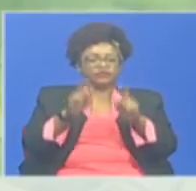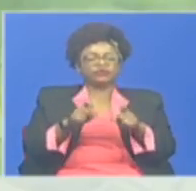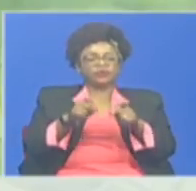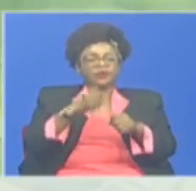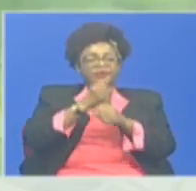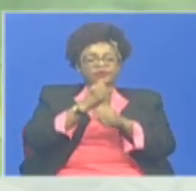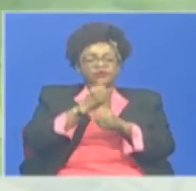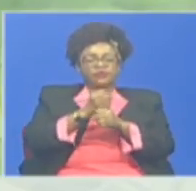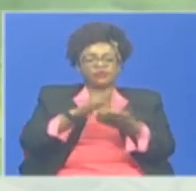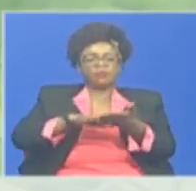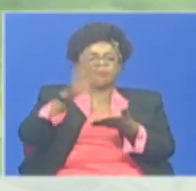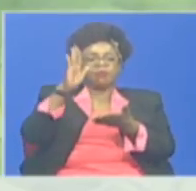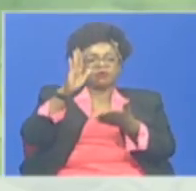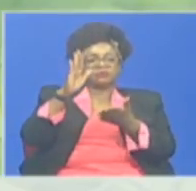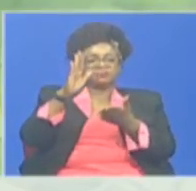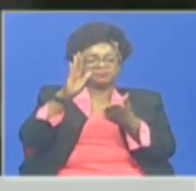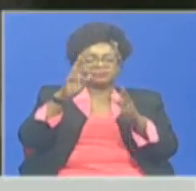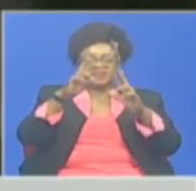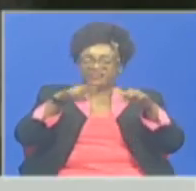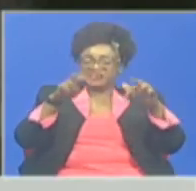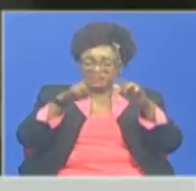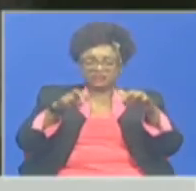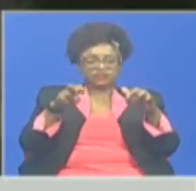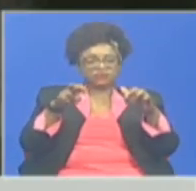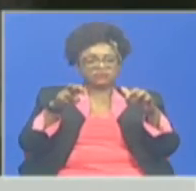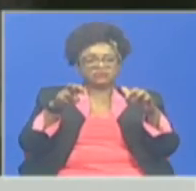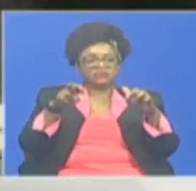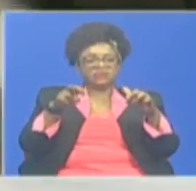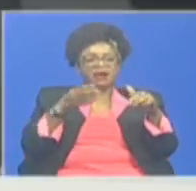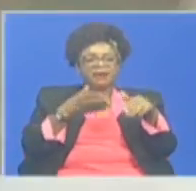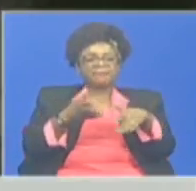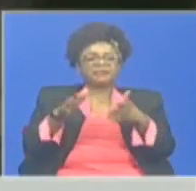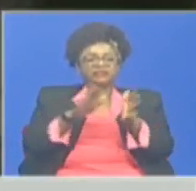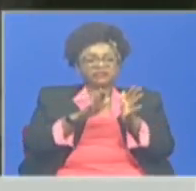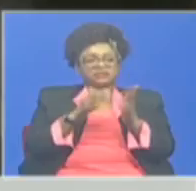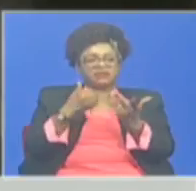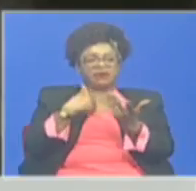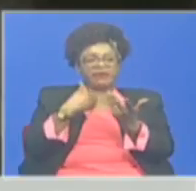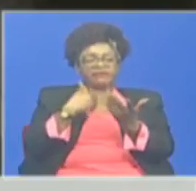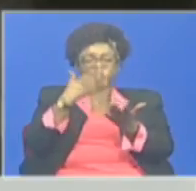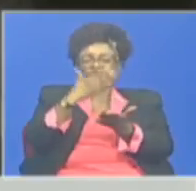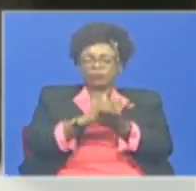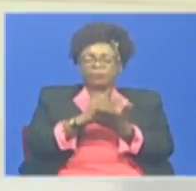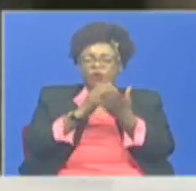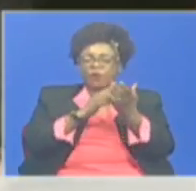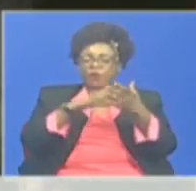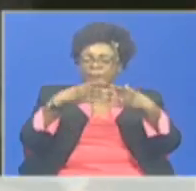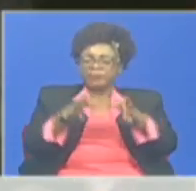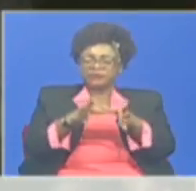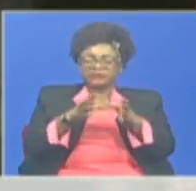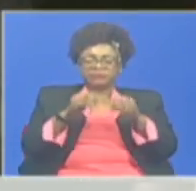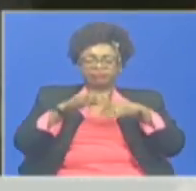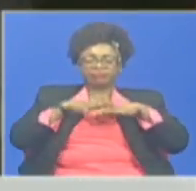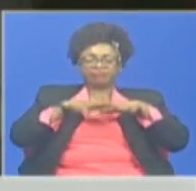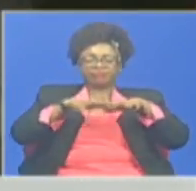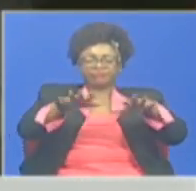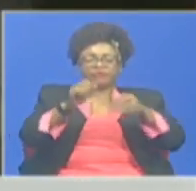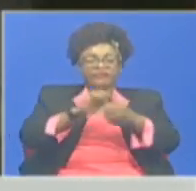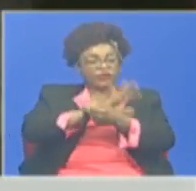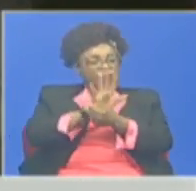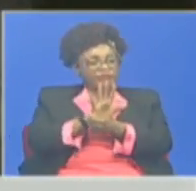further investigations. The measures are all in an attempt to stop the community spread of the deadly COVID-19